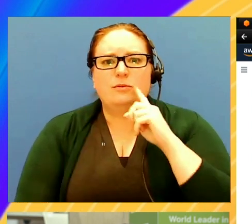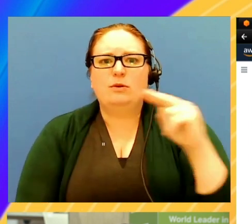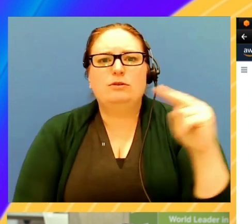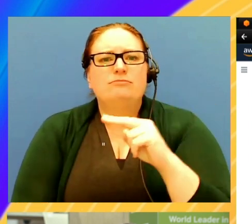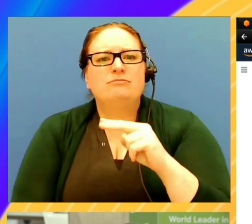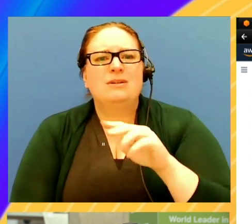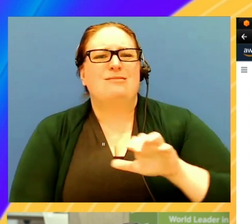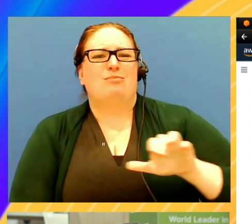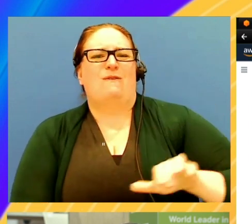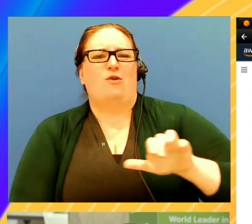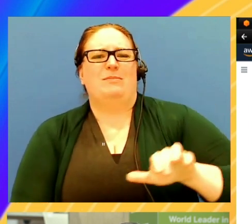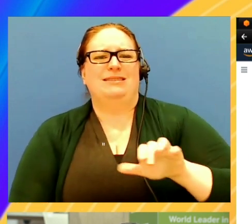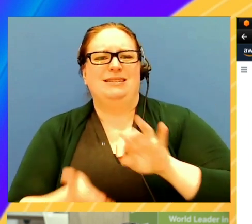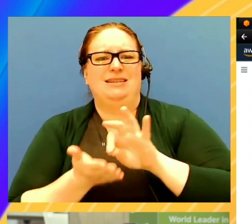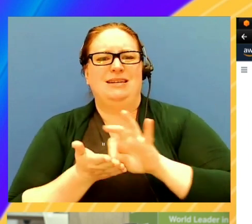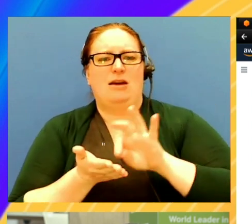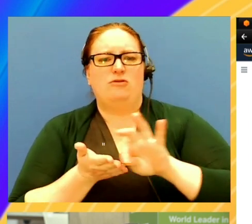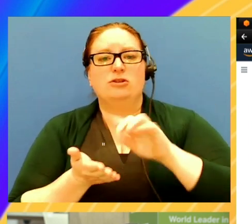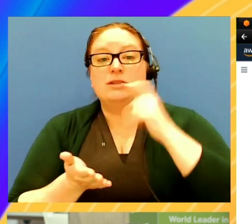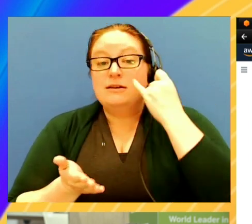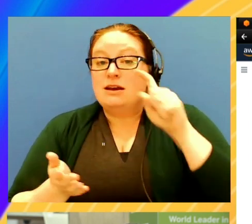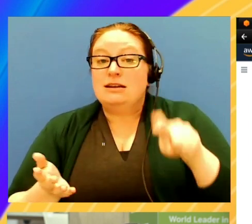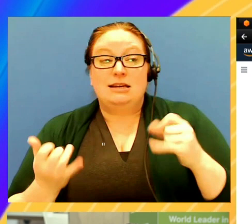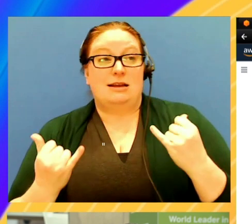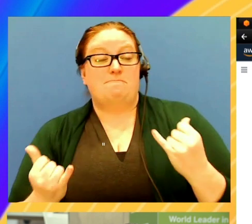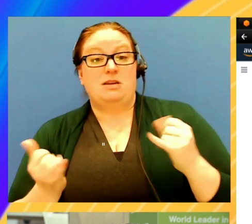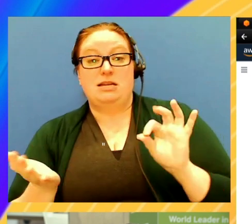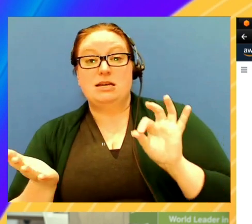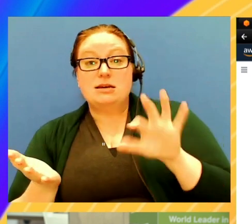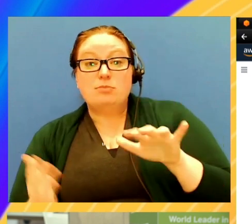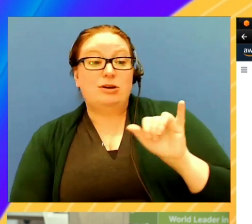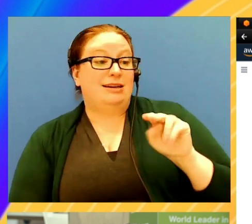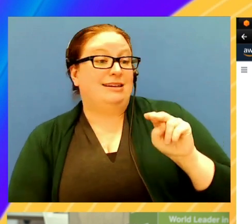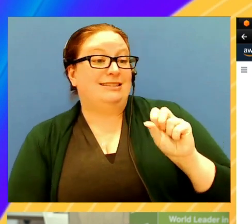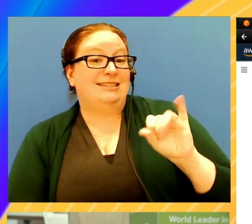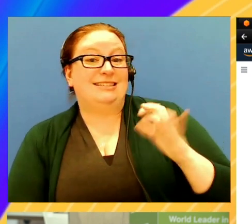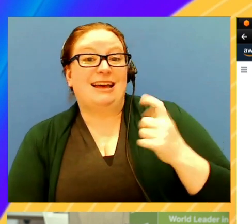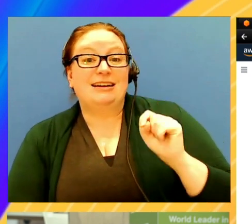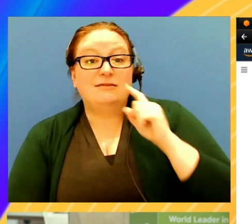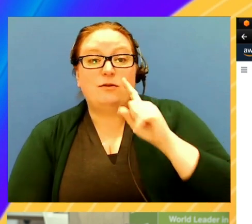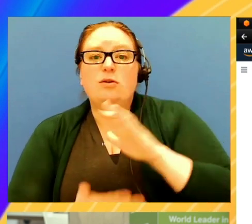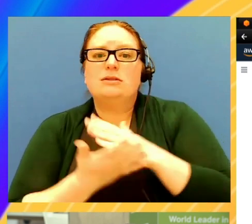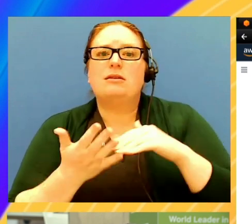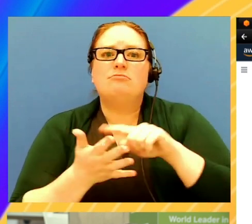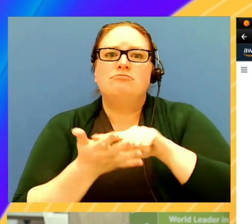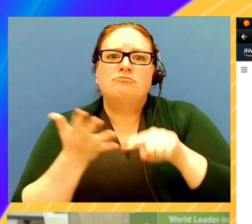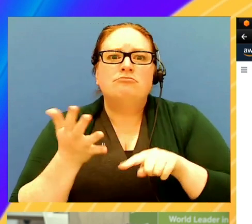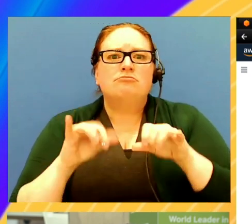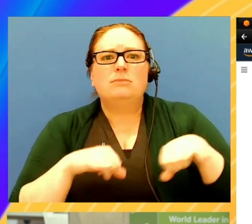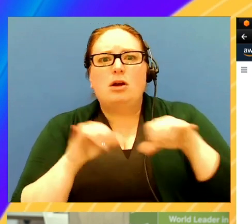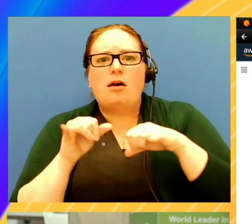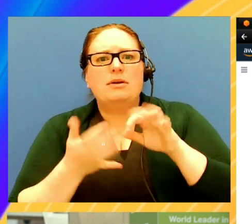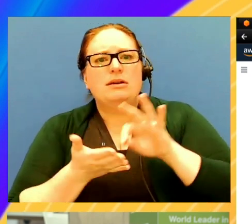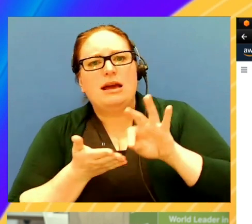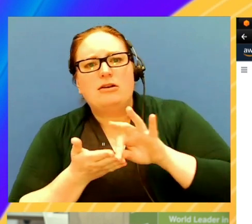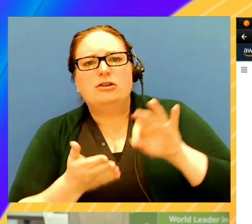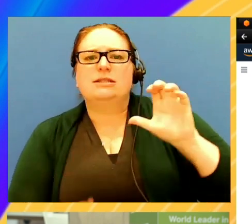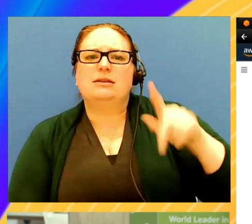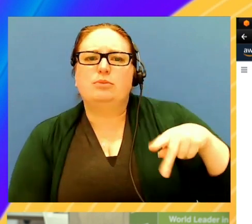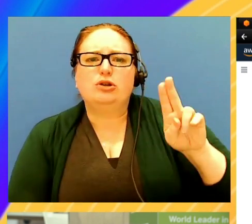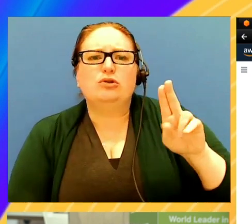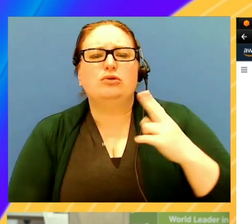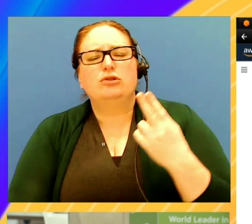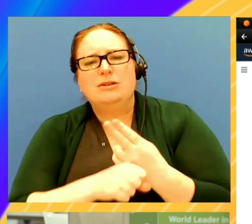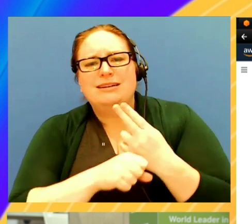performance counters. If I need some immediate input or insight into some of these common, counters like CPU utilization, disk input,